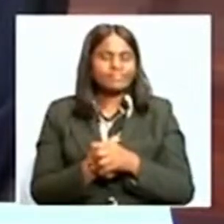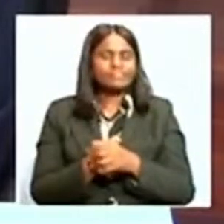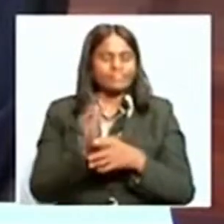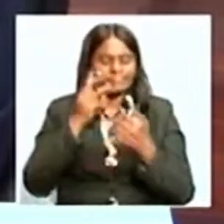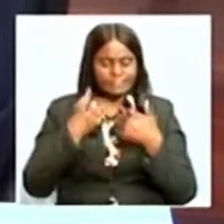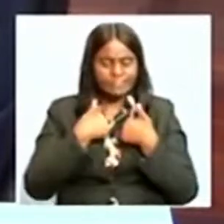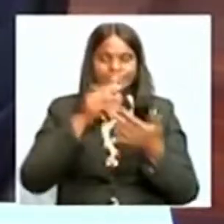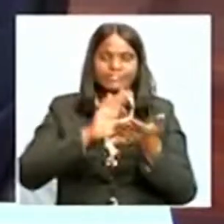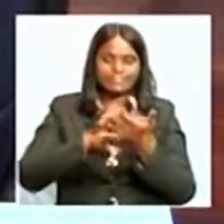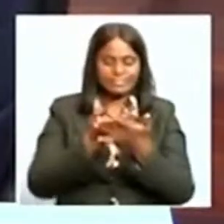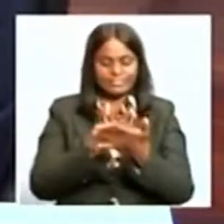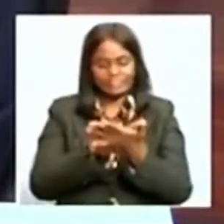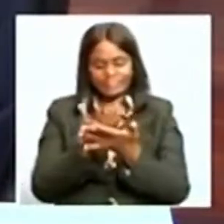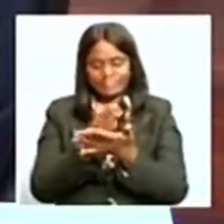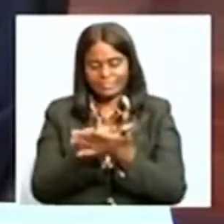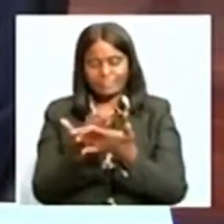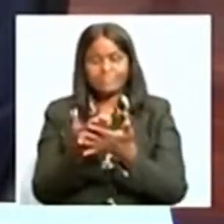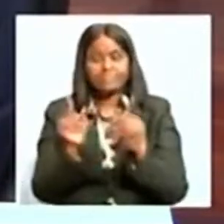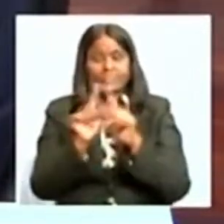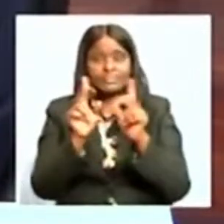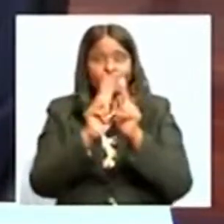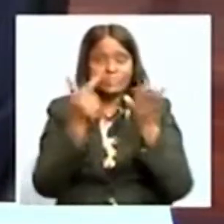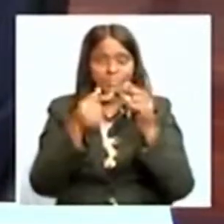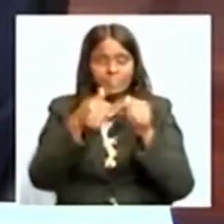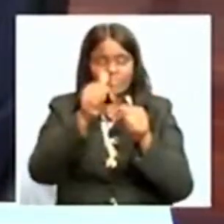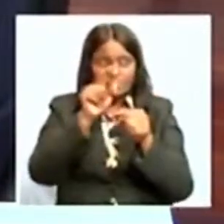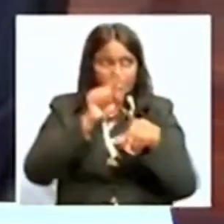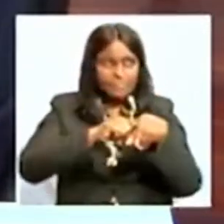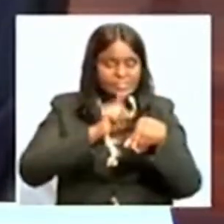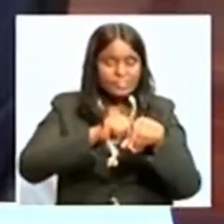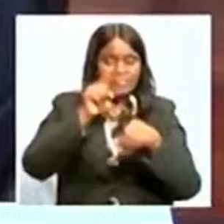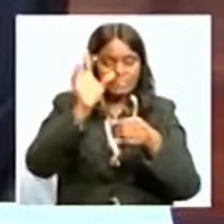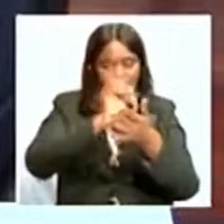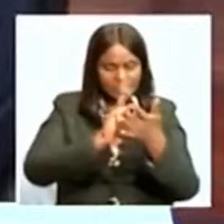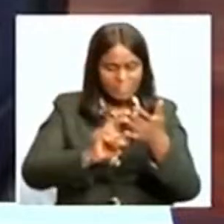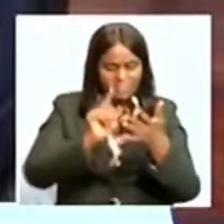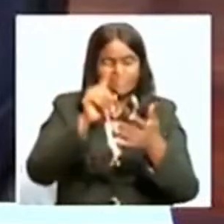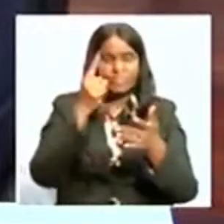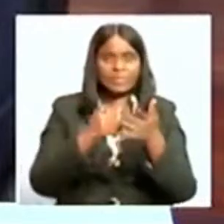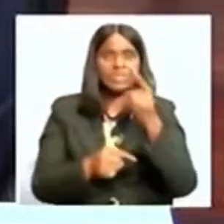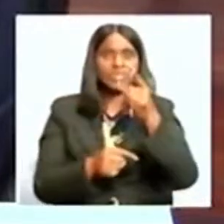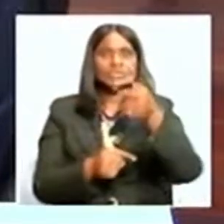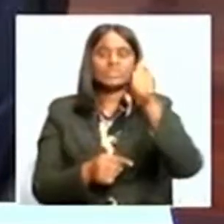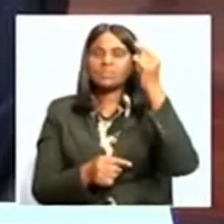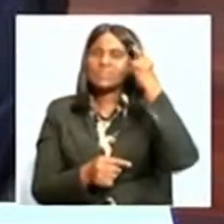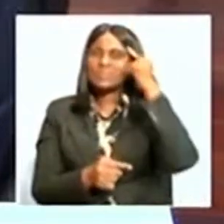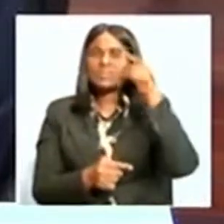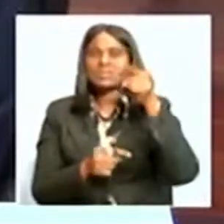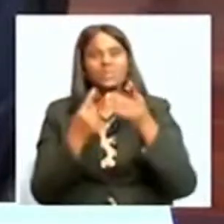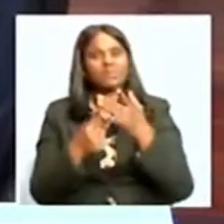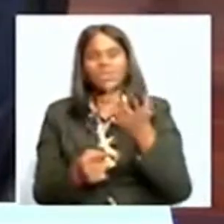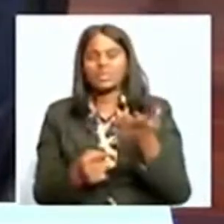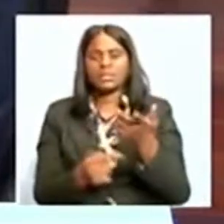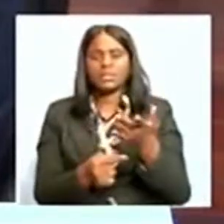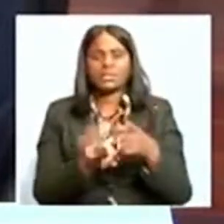to interpret. So you, when you are drafting, what were you thinking? We would just like you to